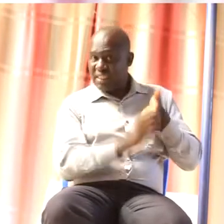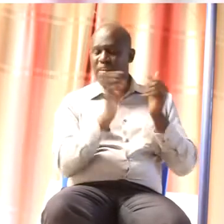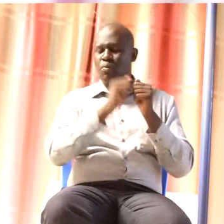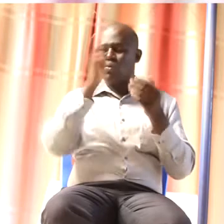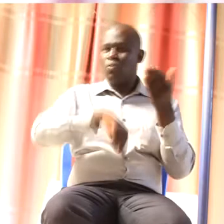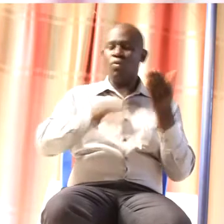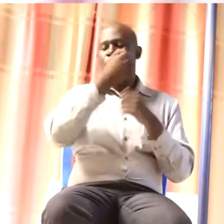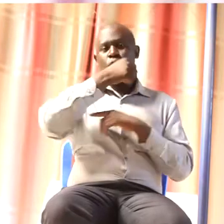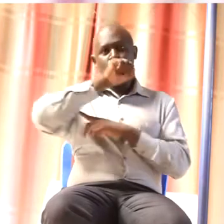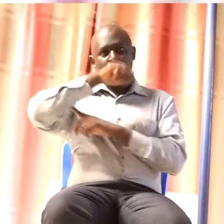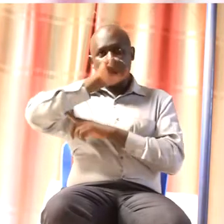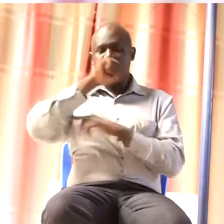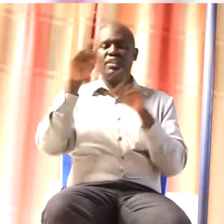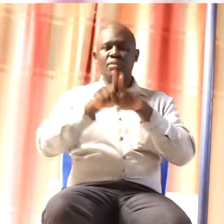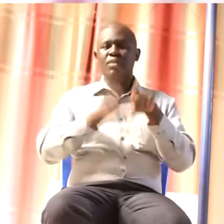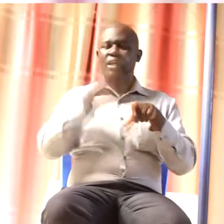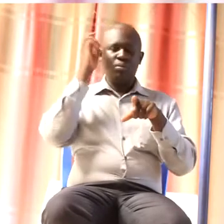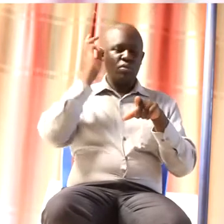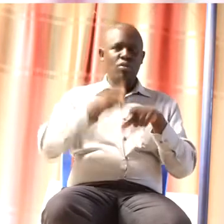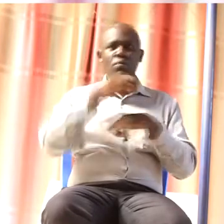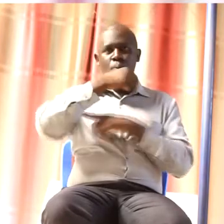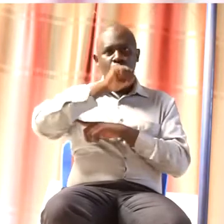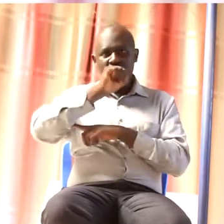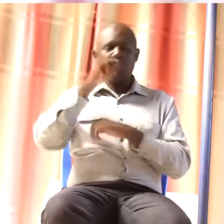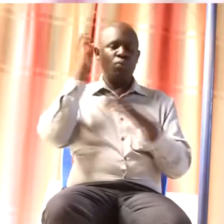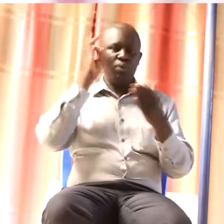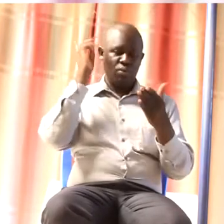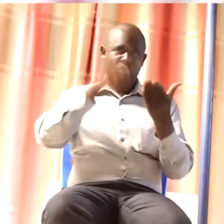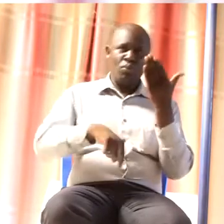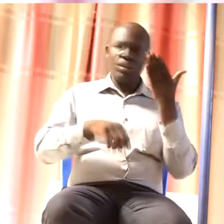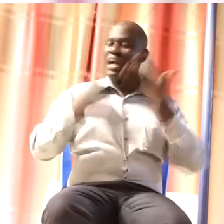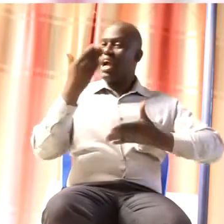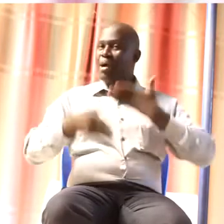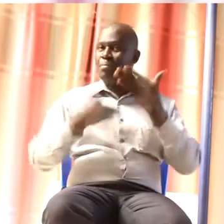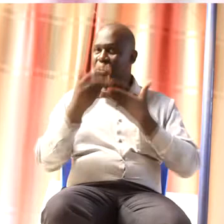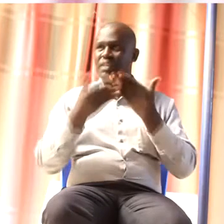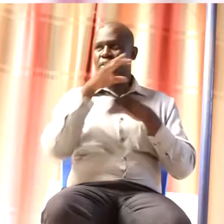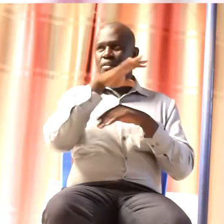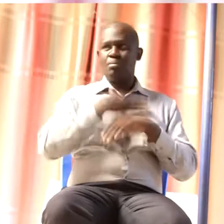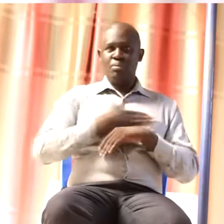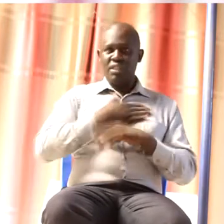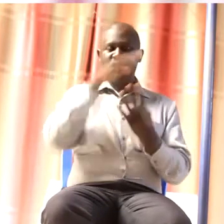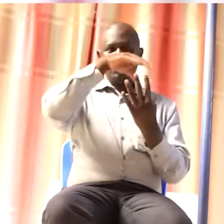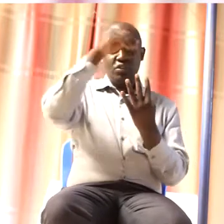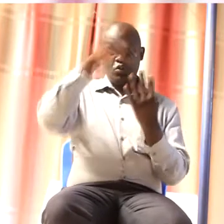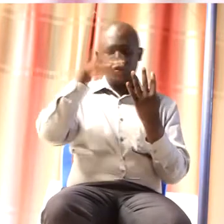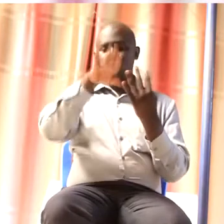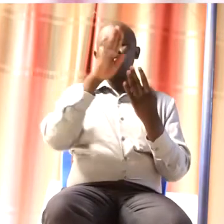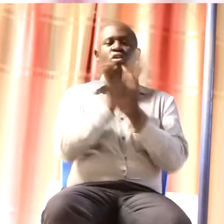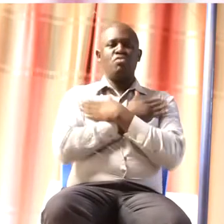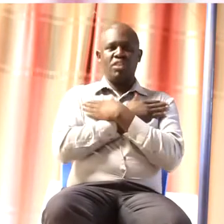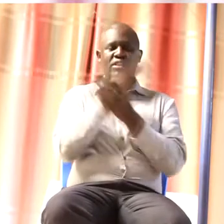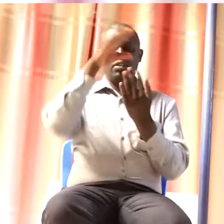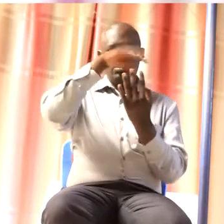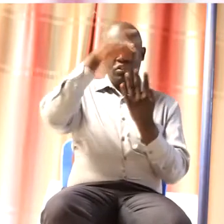but the pig will be happy. But you will find yourself so dirty. Amen? So please choose your friends, my friend. Choose the